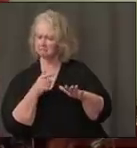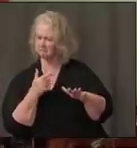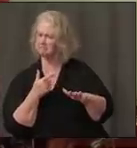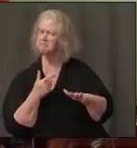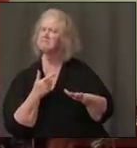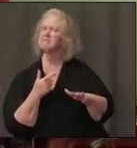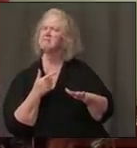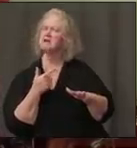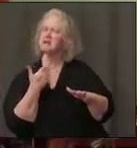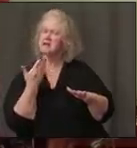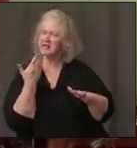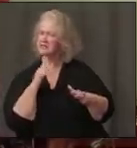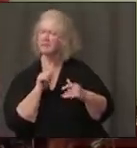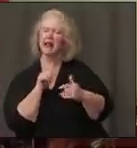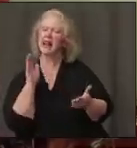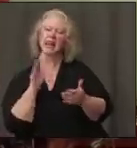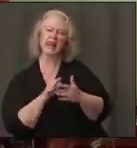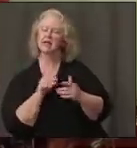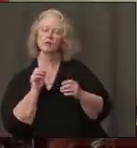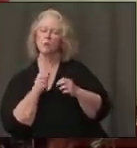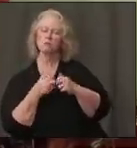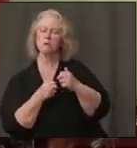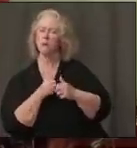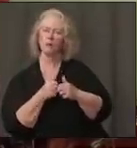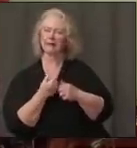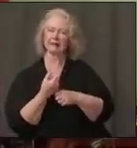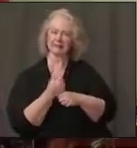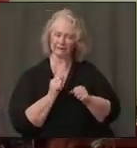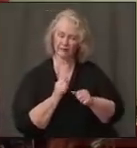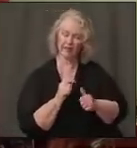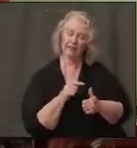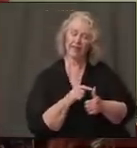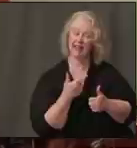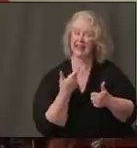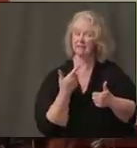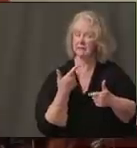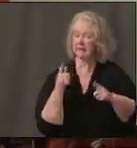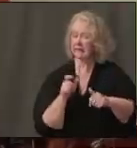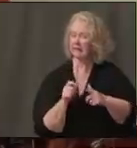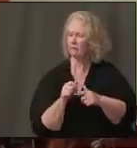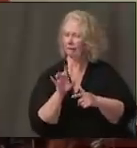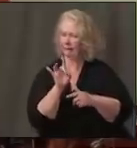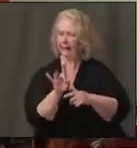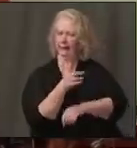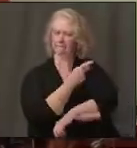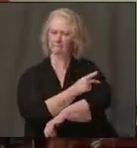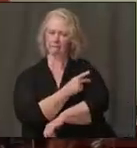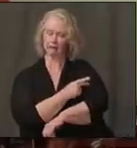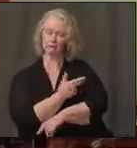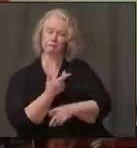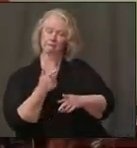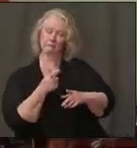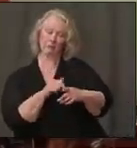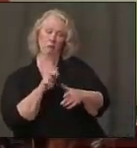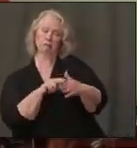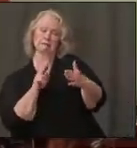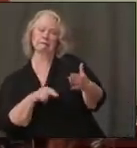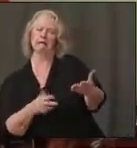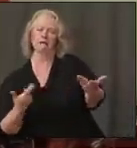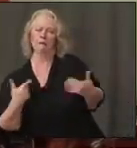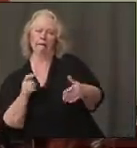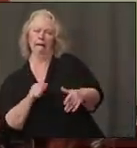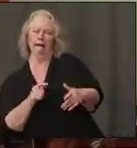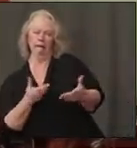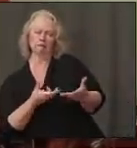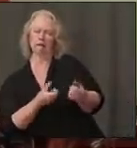Moderna announced 8 patients. I would not put lots of stock in the results from 8 patients.